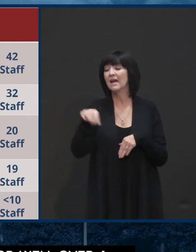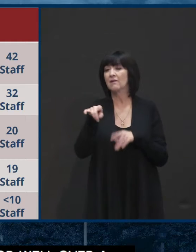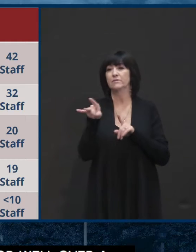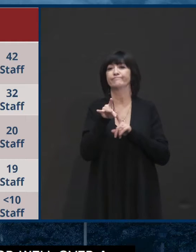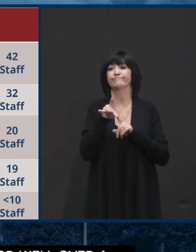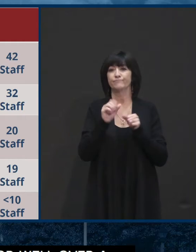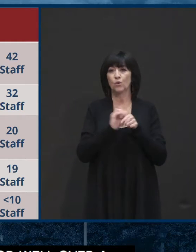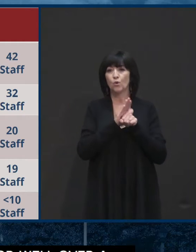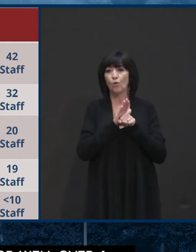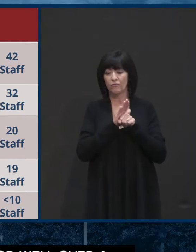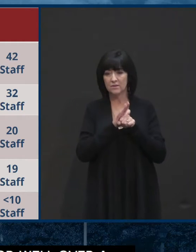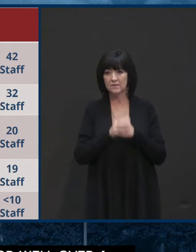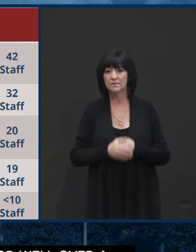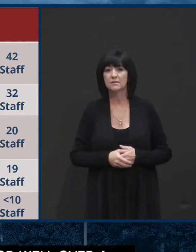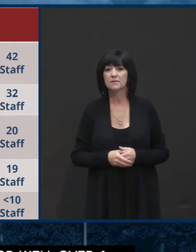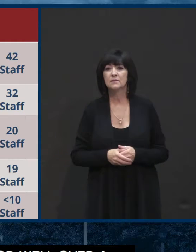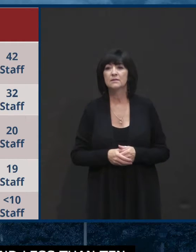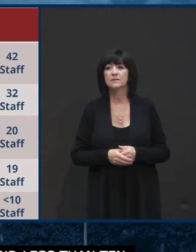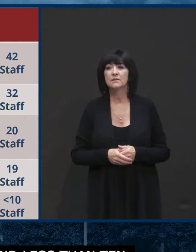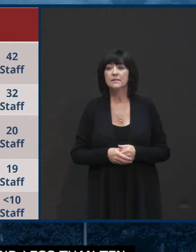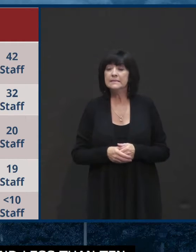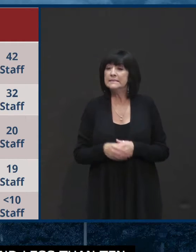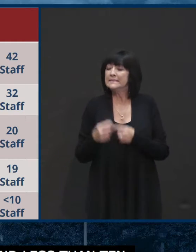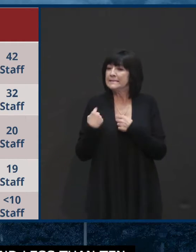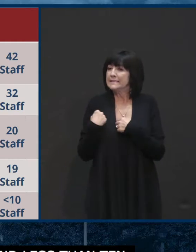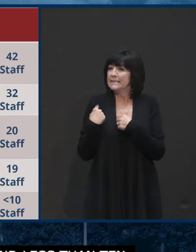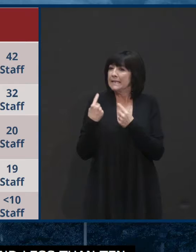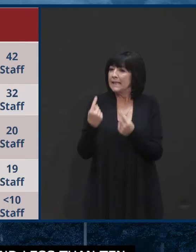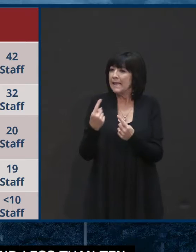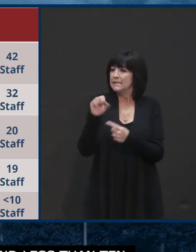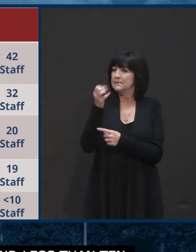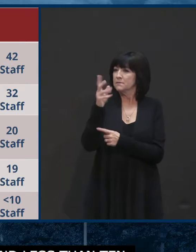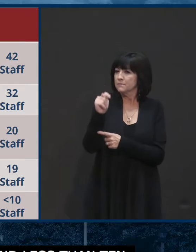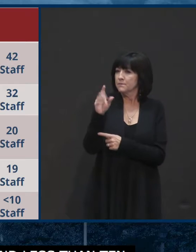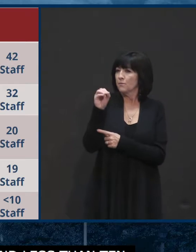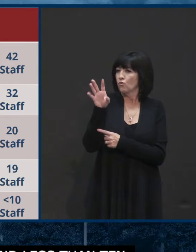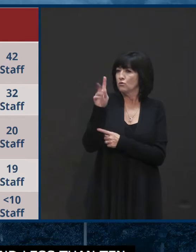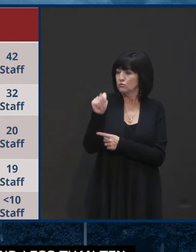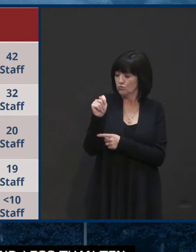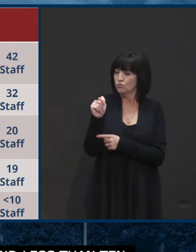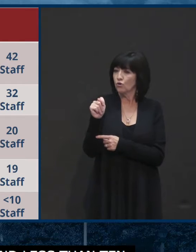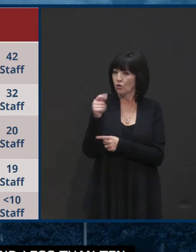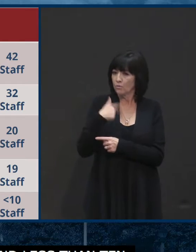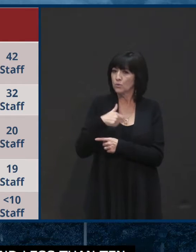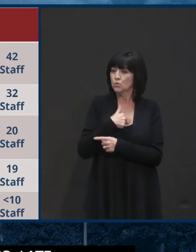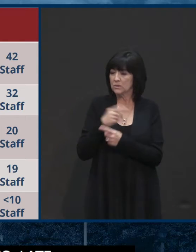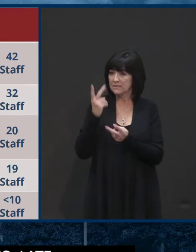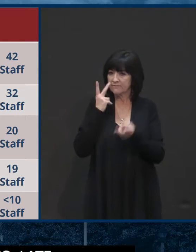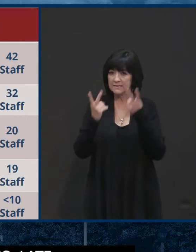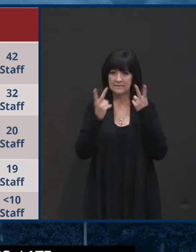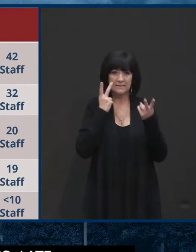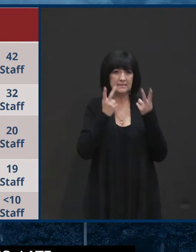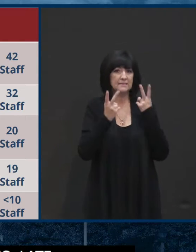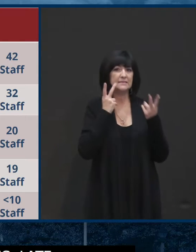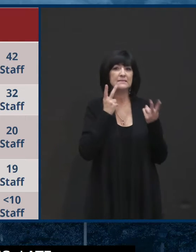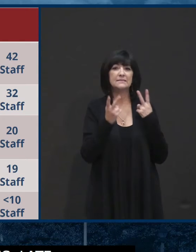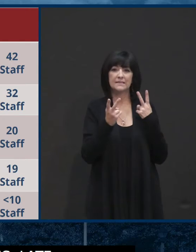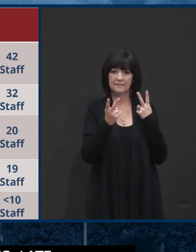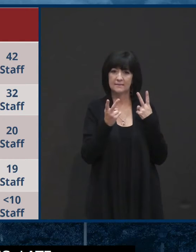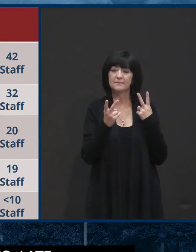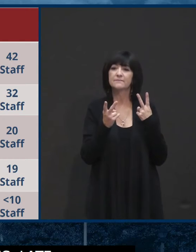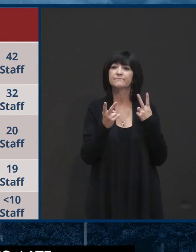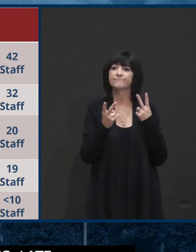of months, late October, September, up to now in October, we have seen cases in 55 long-term